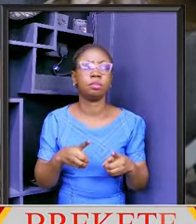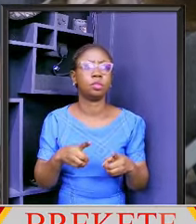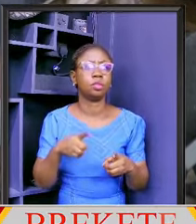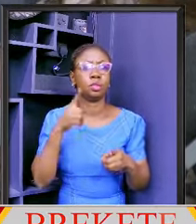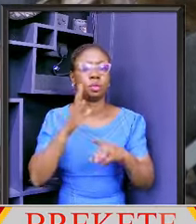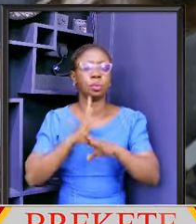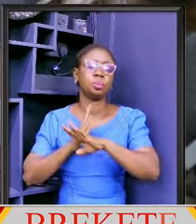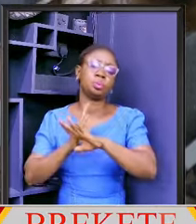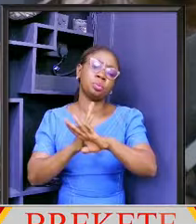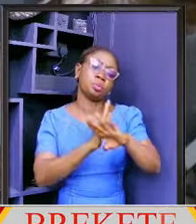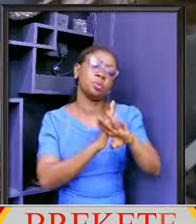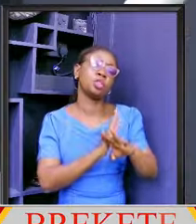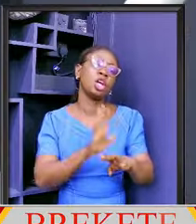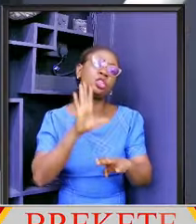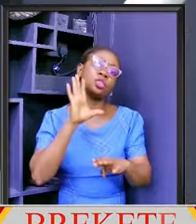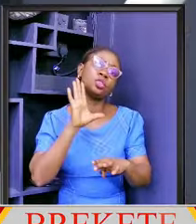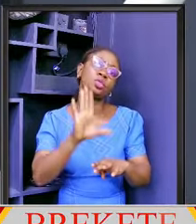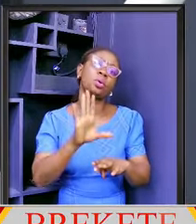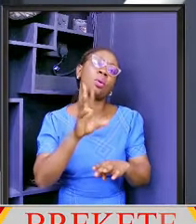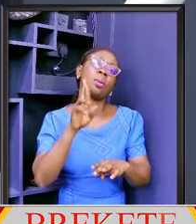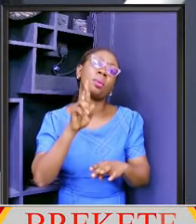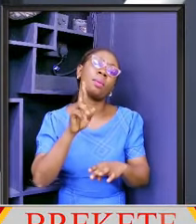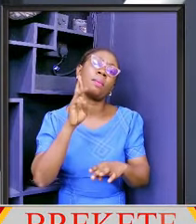Yes. You protect your brand. Yes.